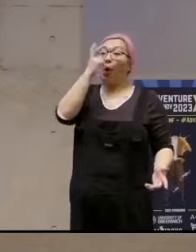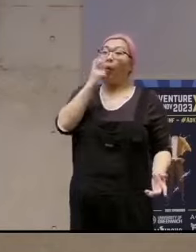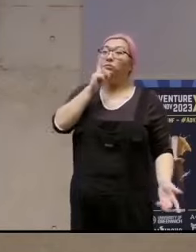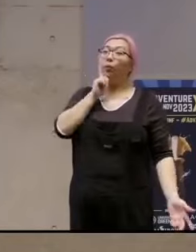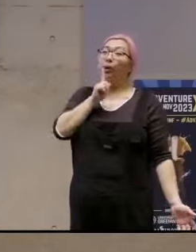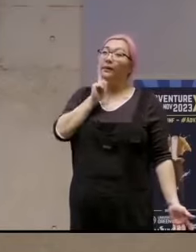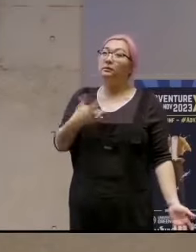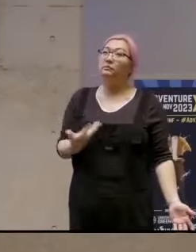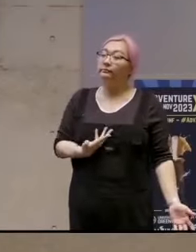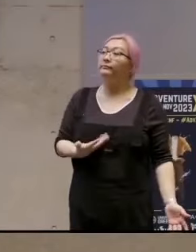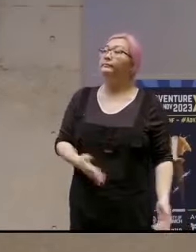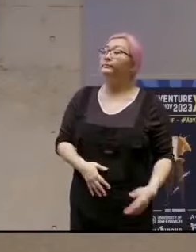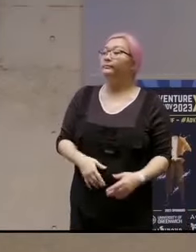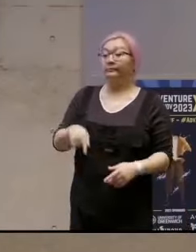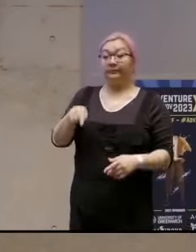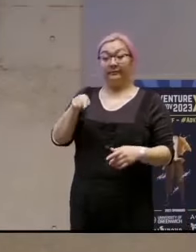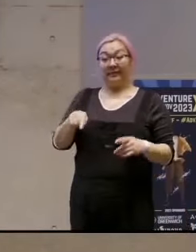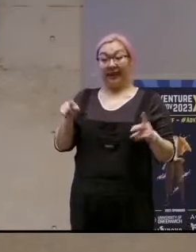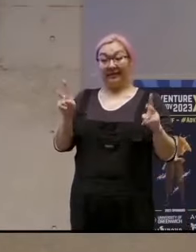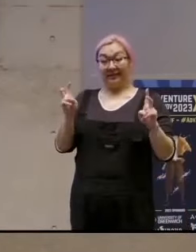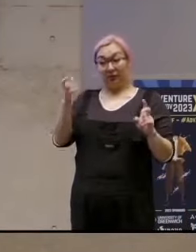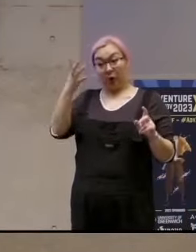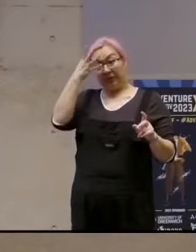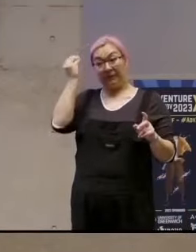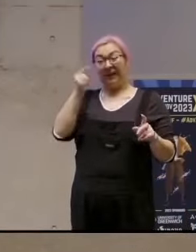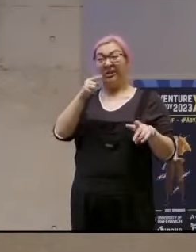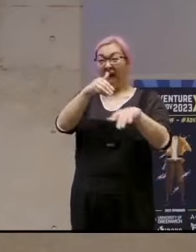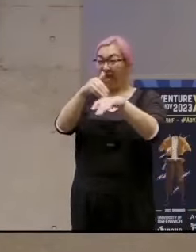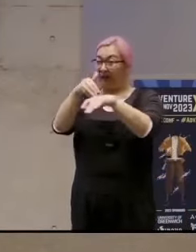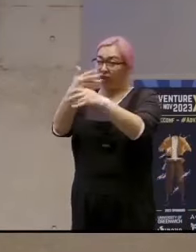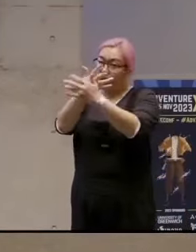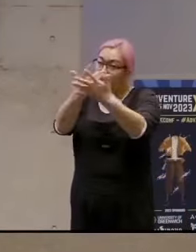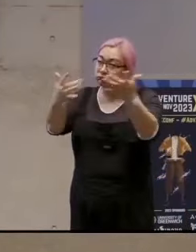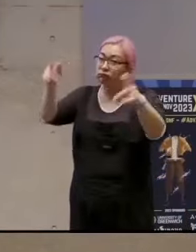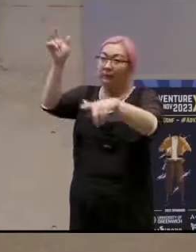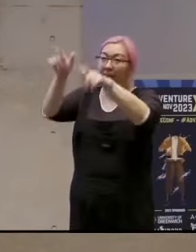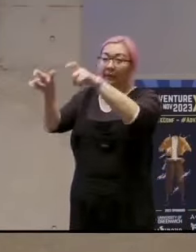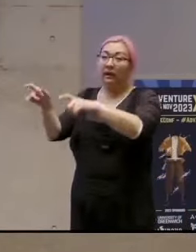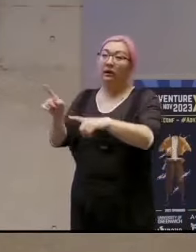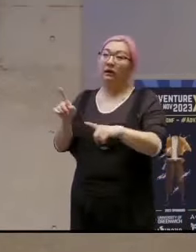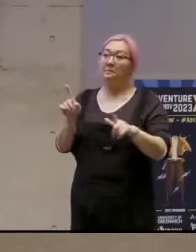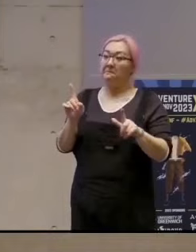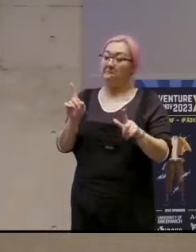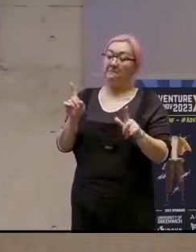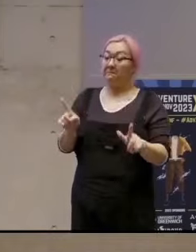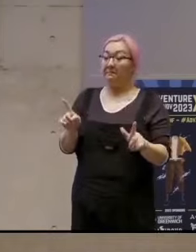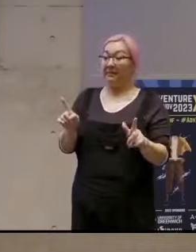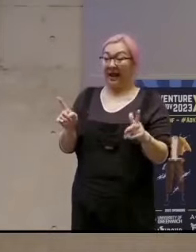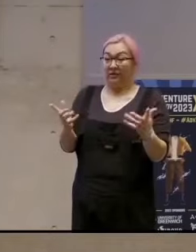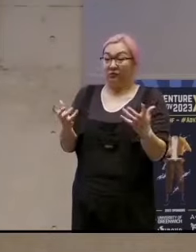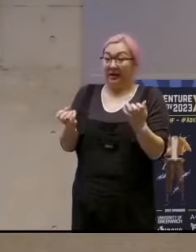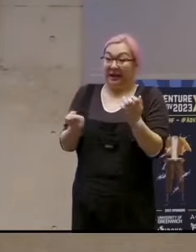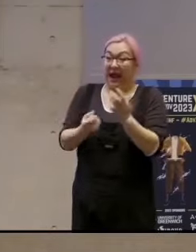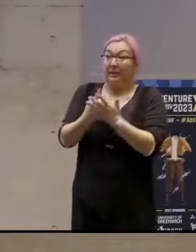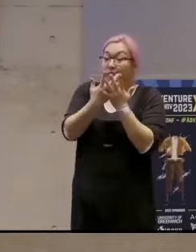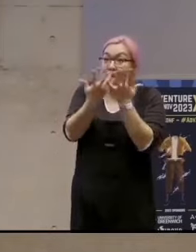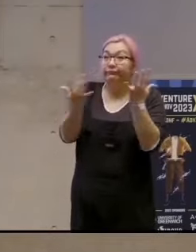fact, too many people, but something that's so common in the world but